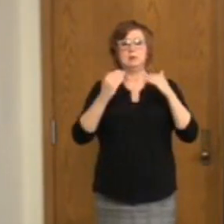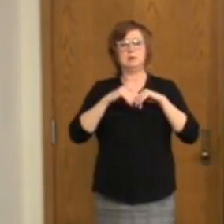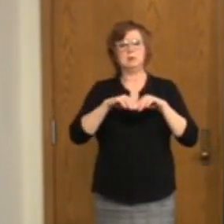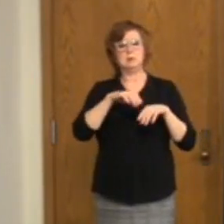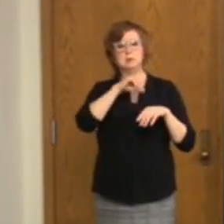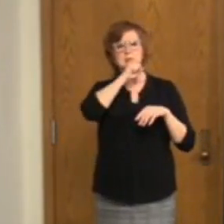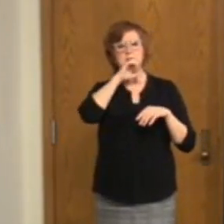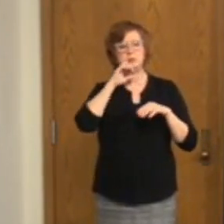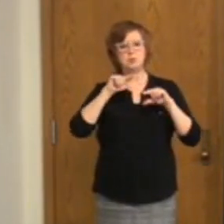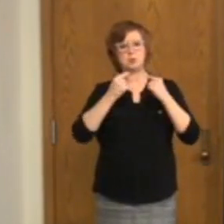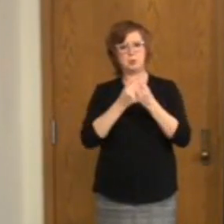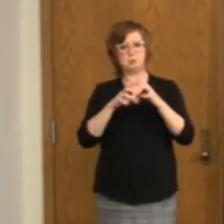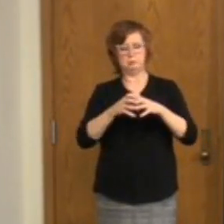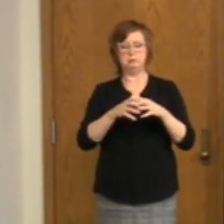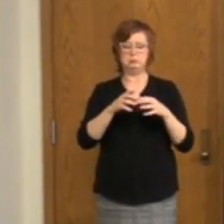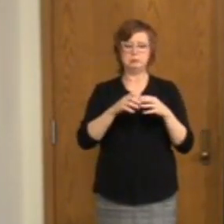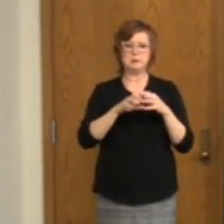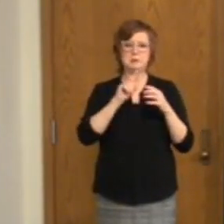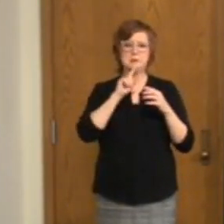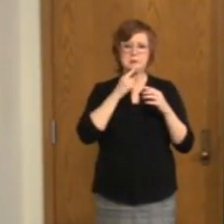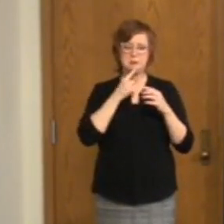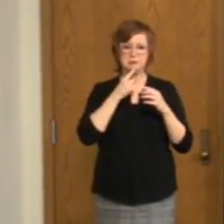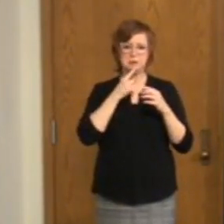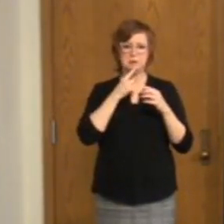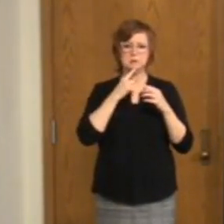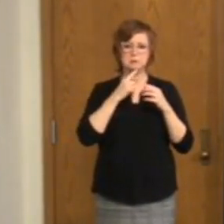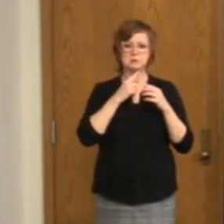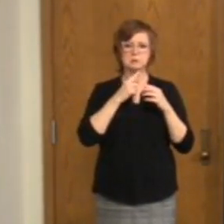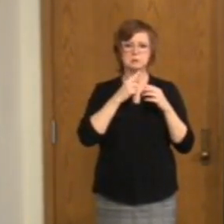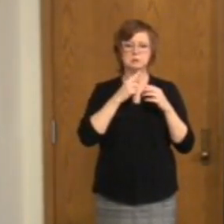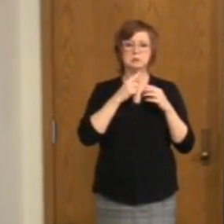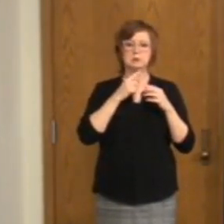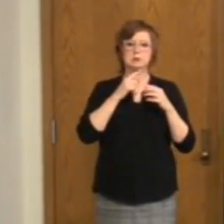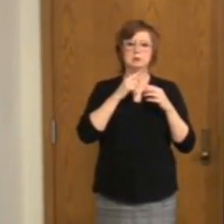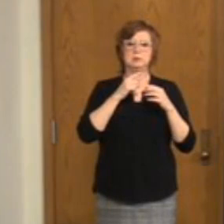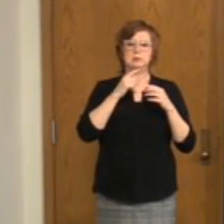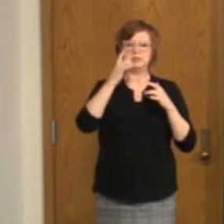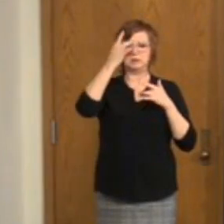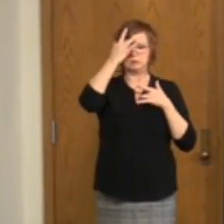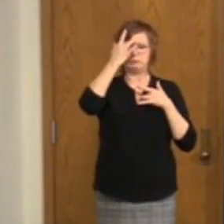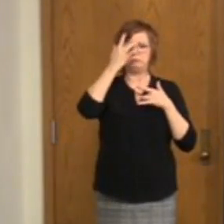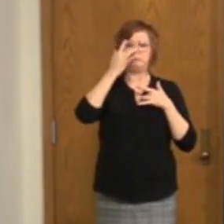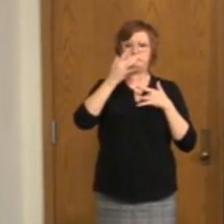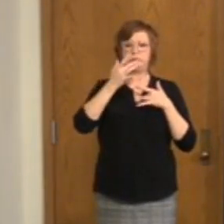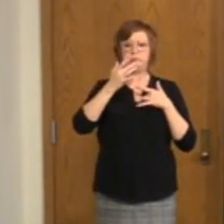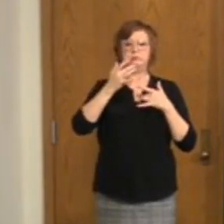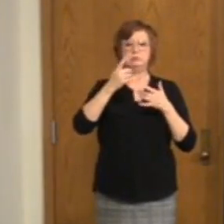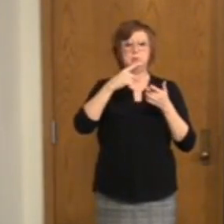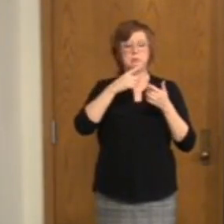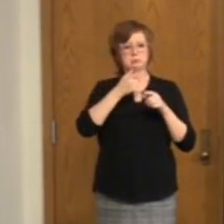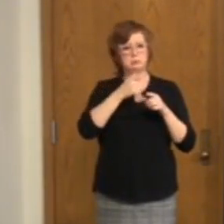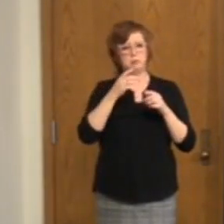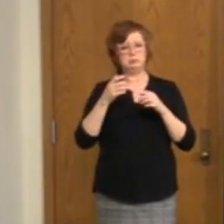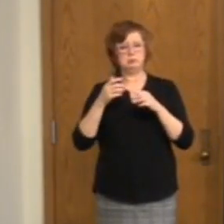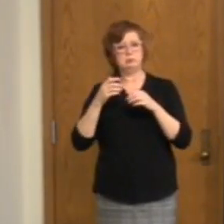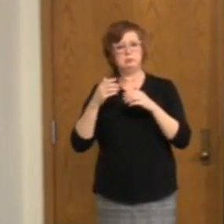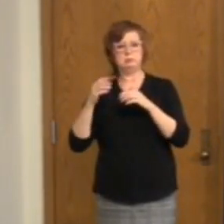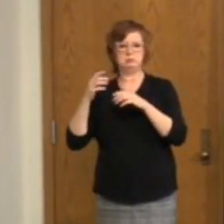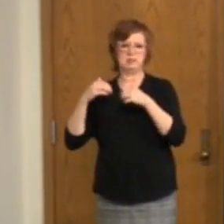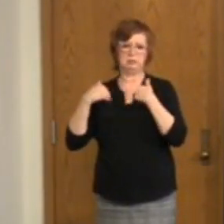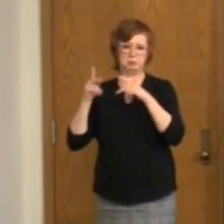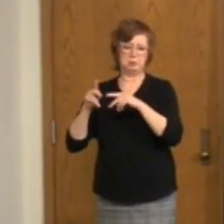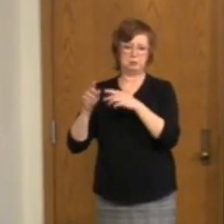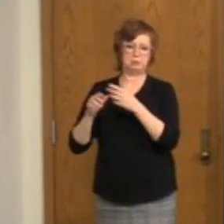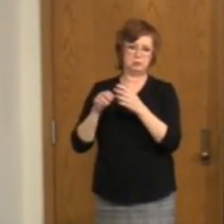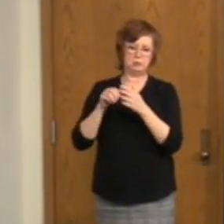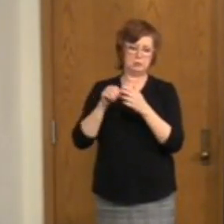population, are more likely to have serious outcomes from COVID-19 than the younger people in our community. As we continue to make progress